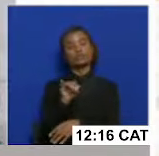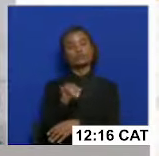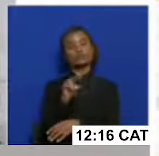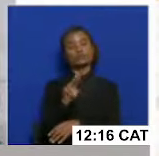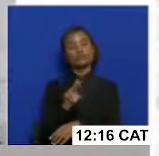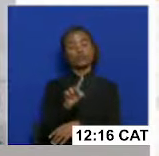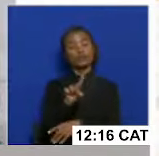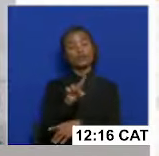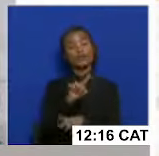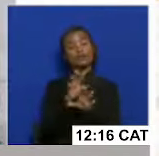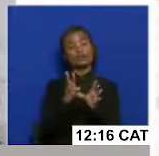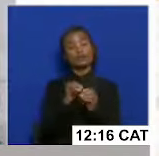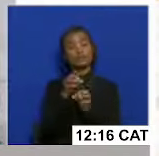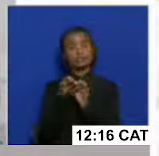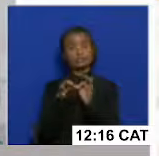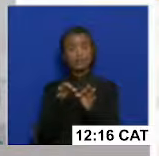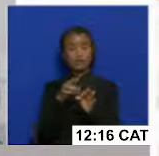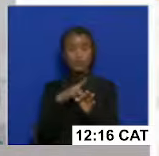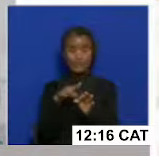this out.